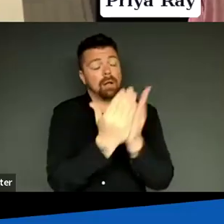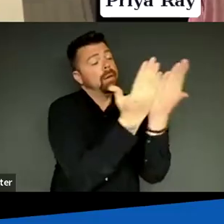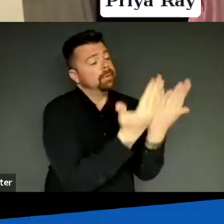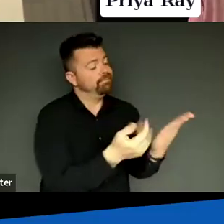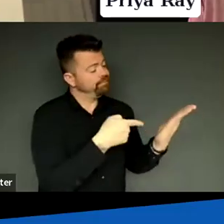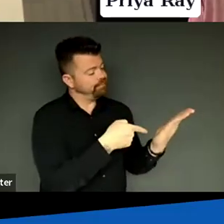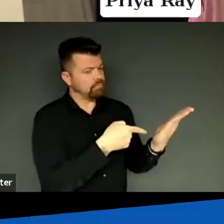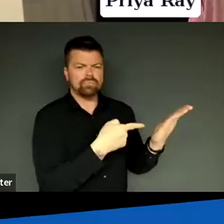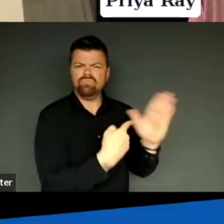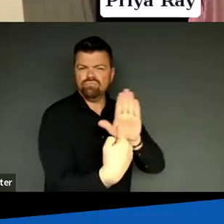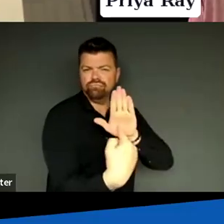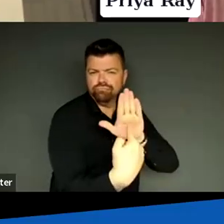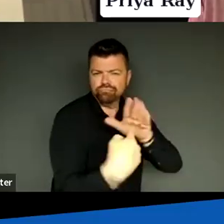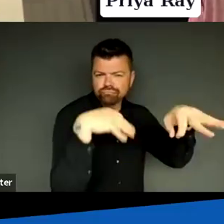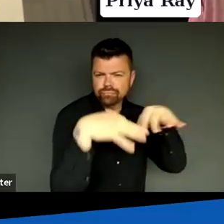ways